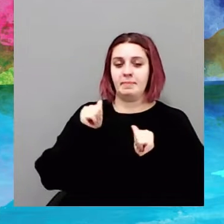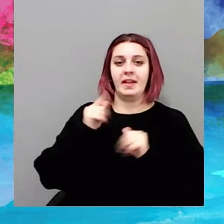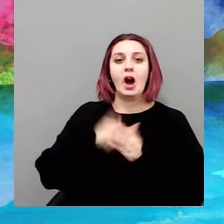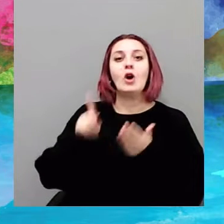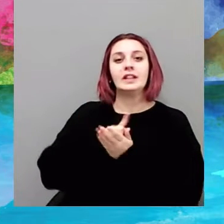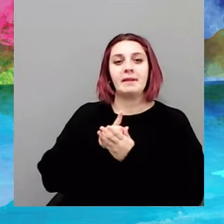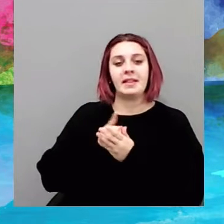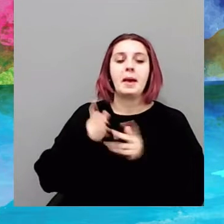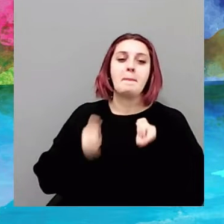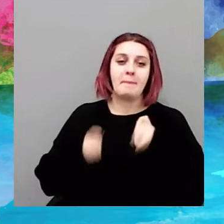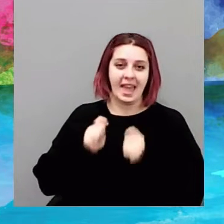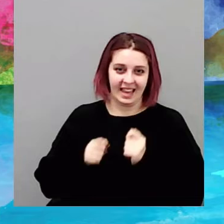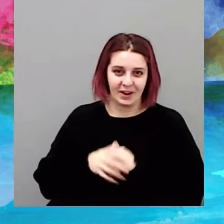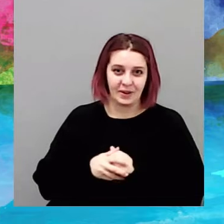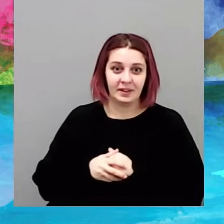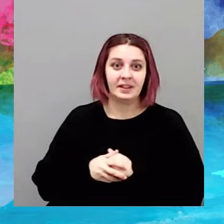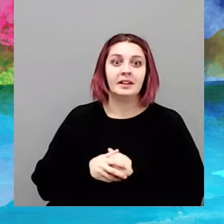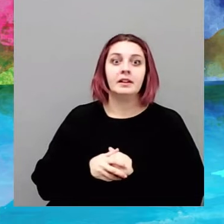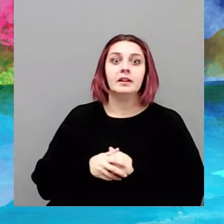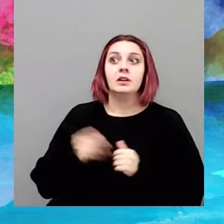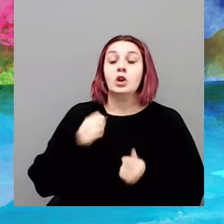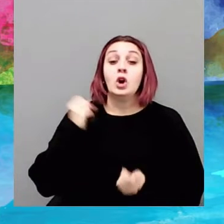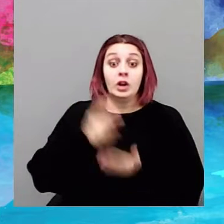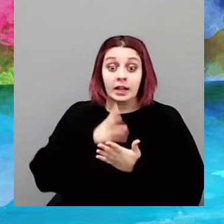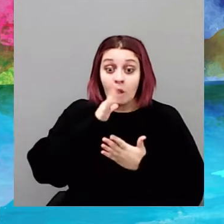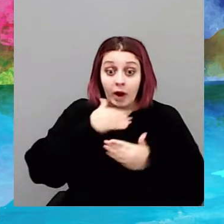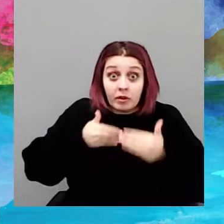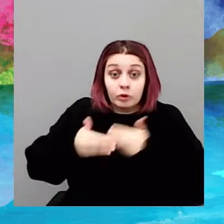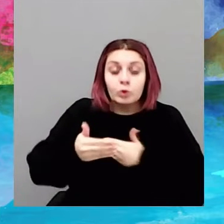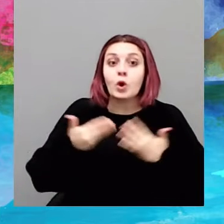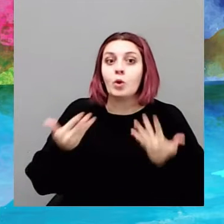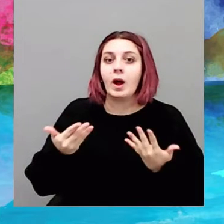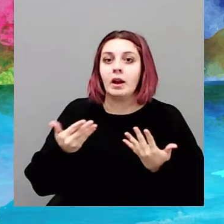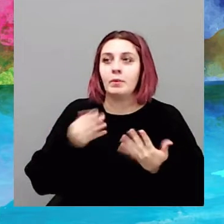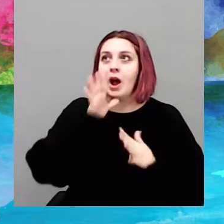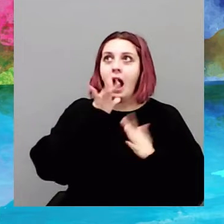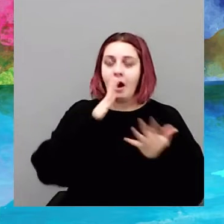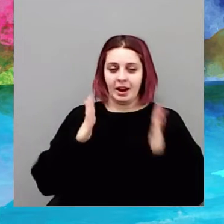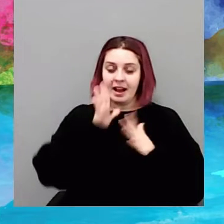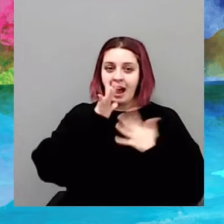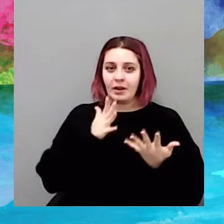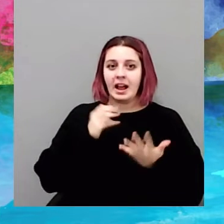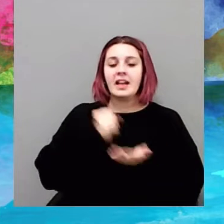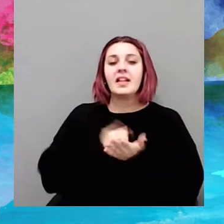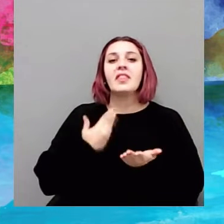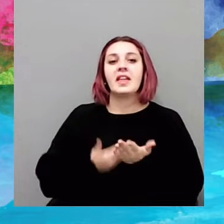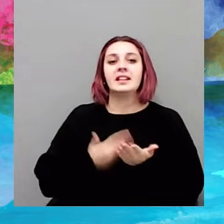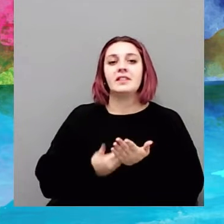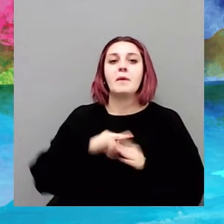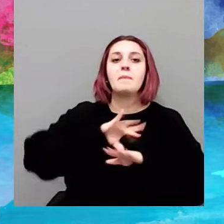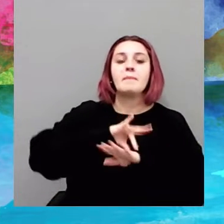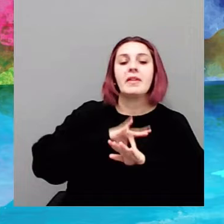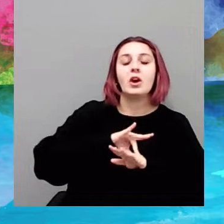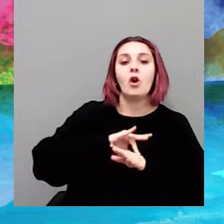have a project. And the next challenge that we're looking at for the future and in the present is